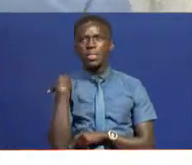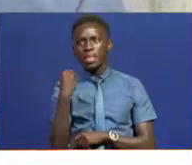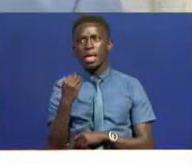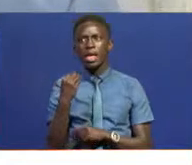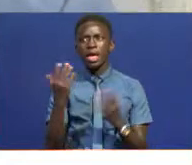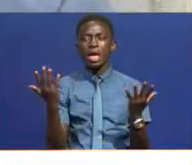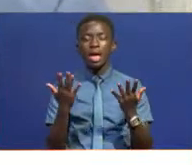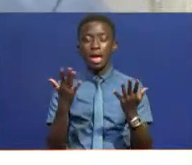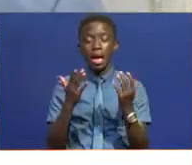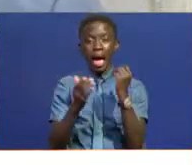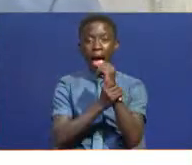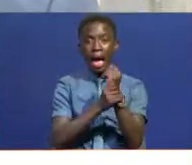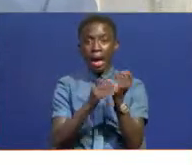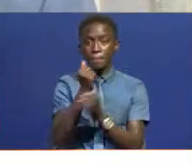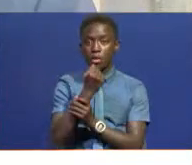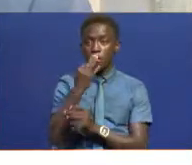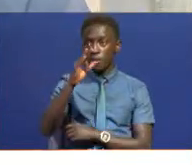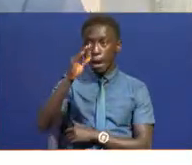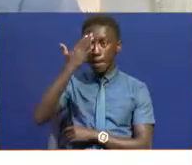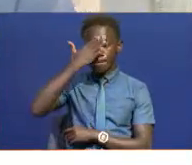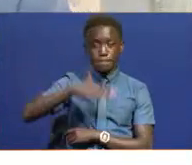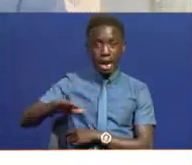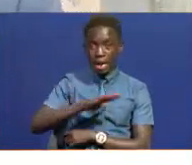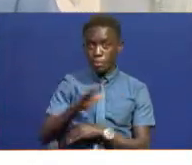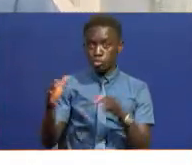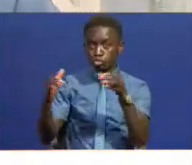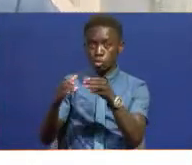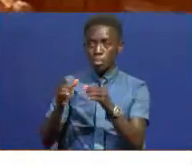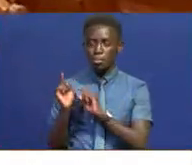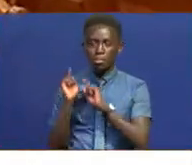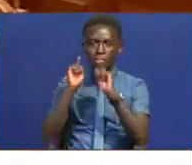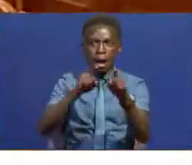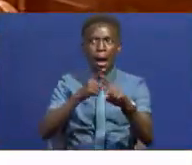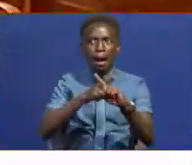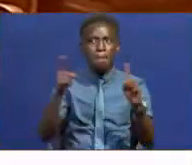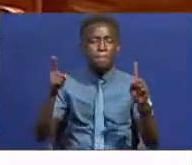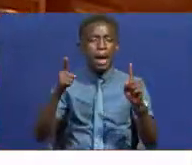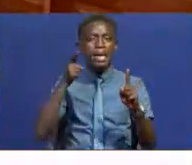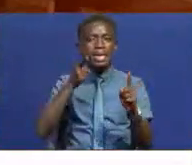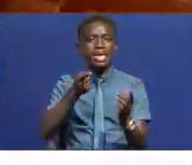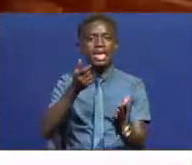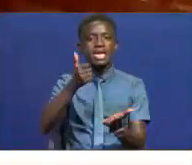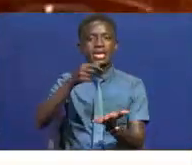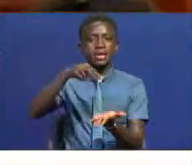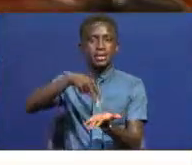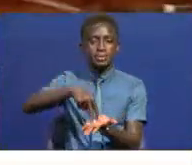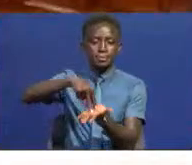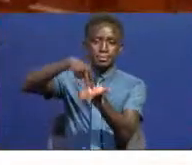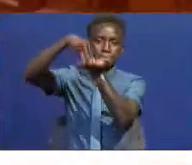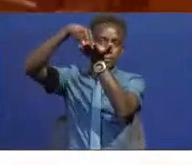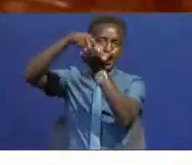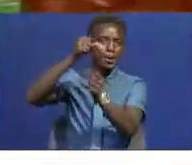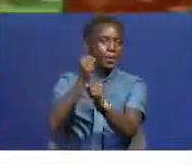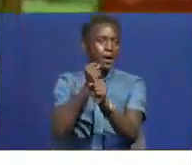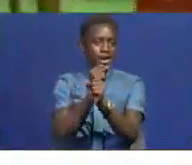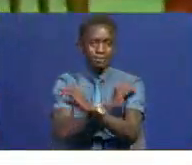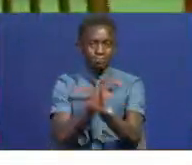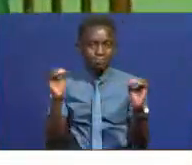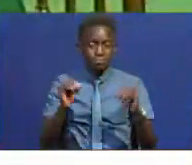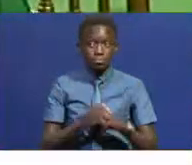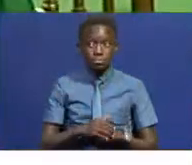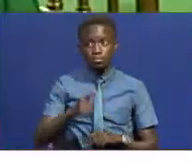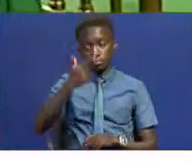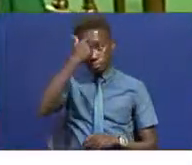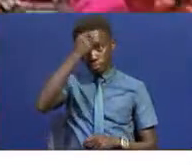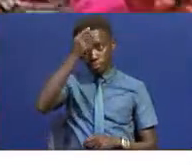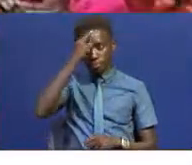parliament visited, and the lifts did not work. House Speaker Moses Wetangula, however, assured members of the